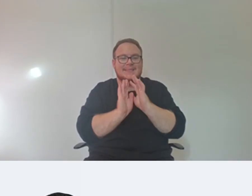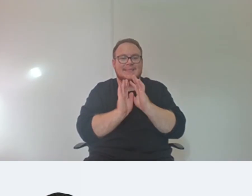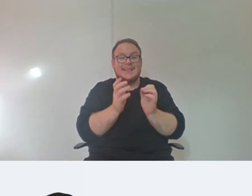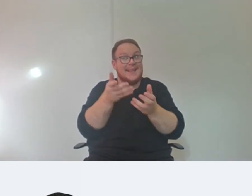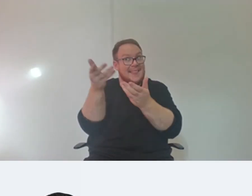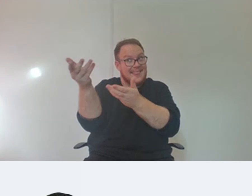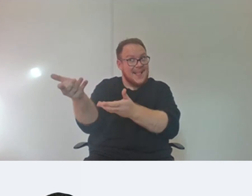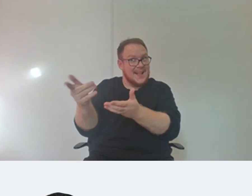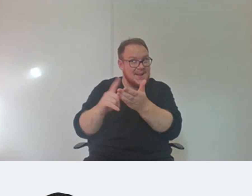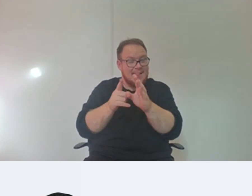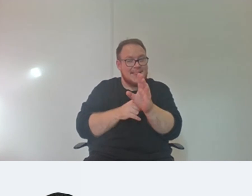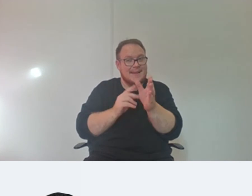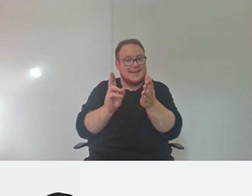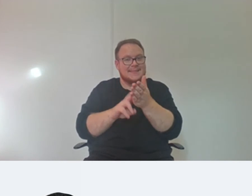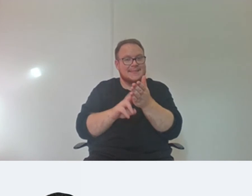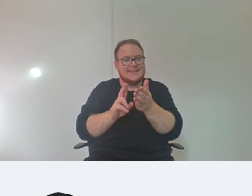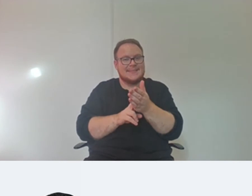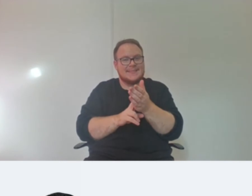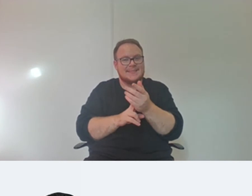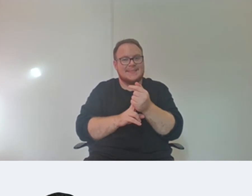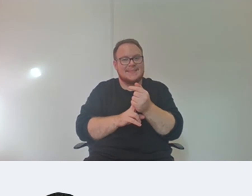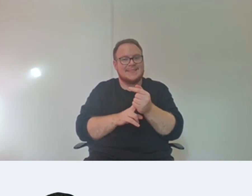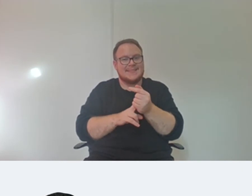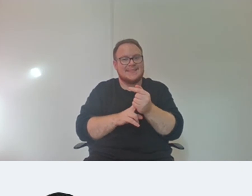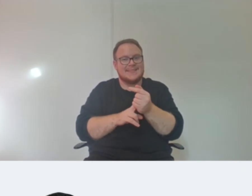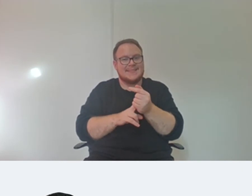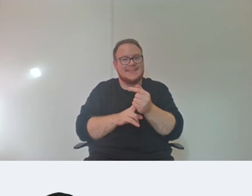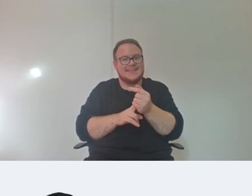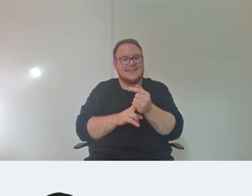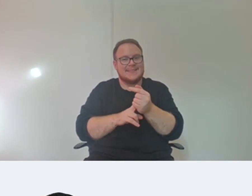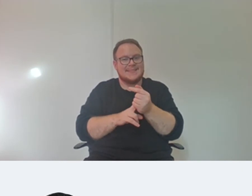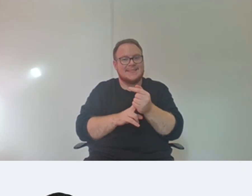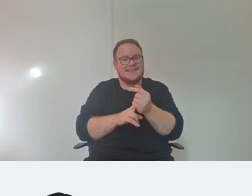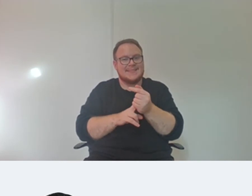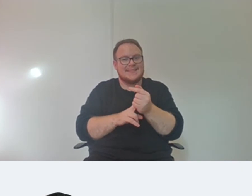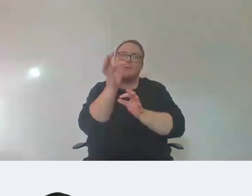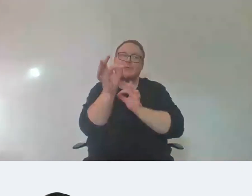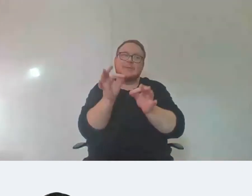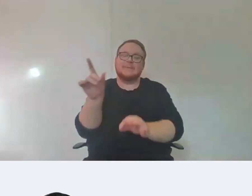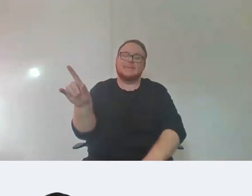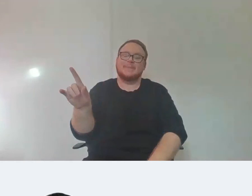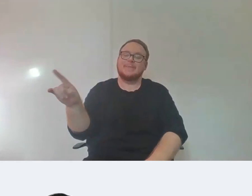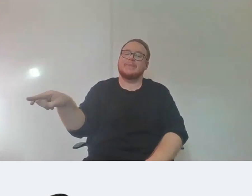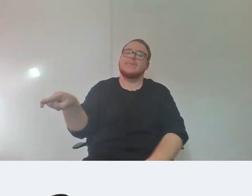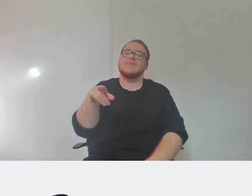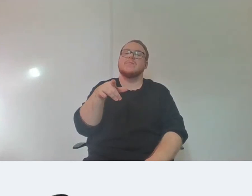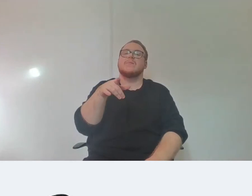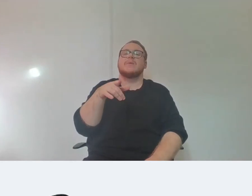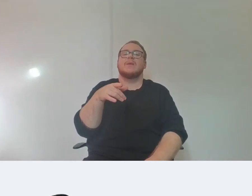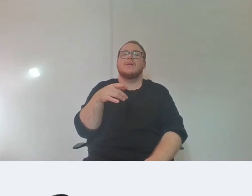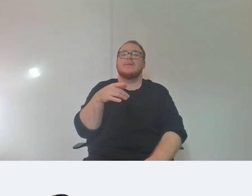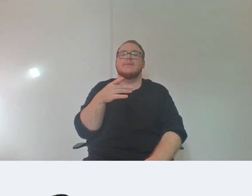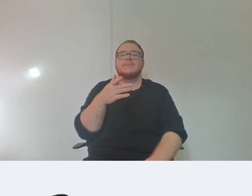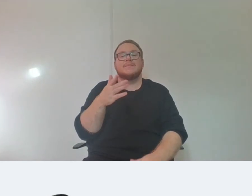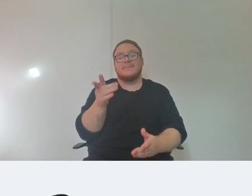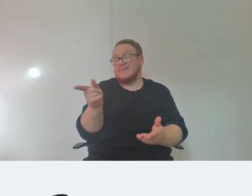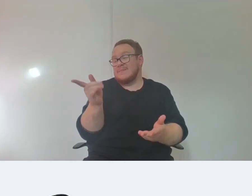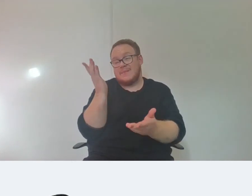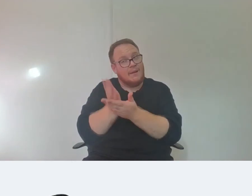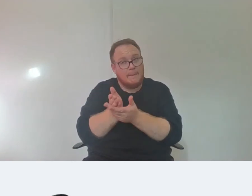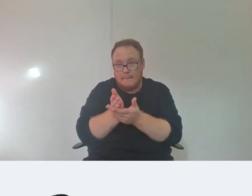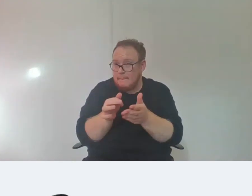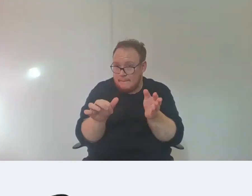Somebody's got to have the short straw. That's right. Hi, Sue, and thanks for your question. I mean, it is a really real question. You've